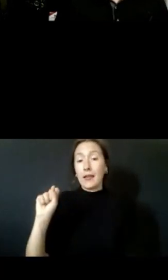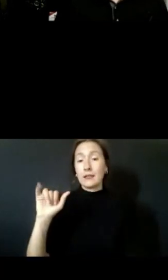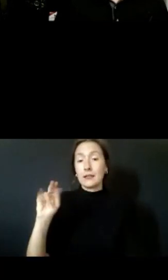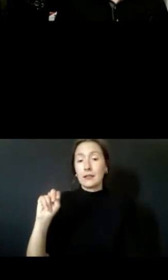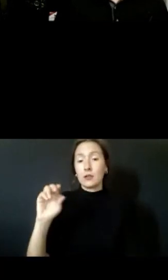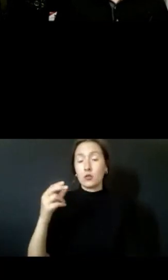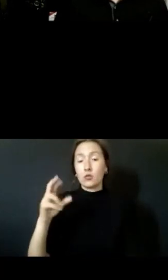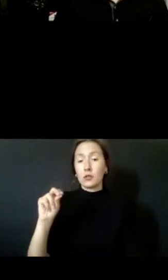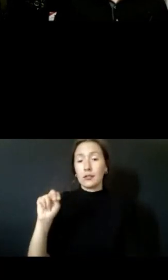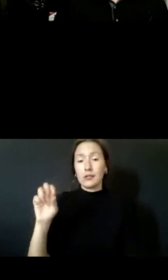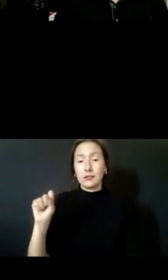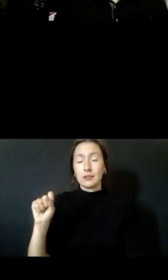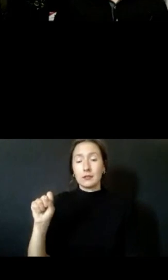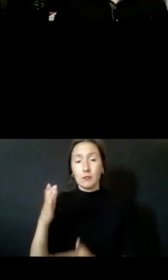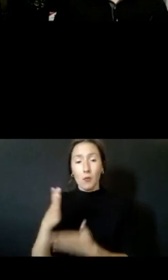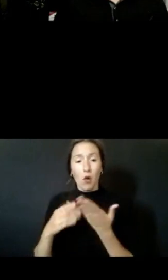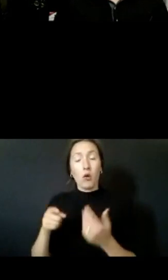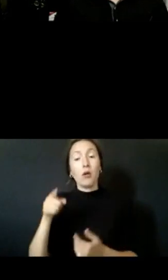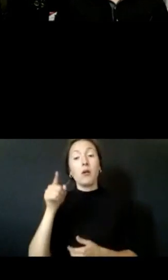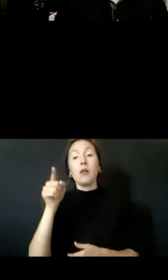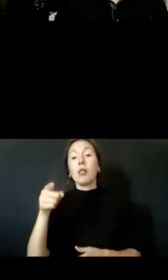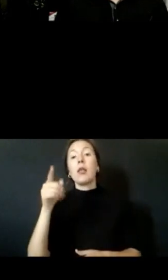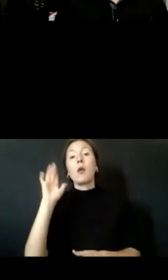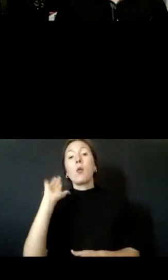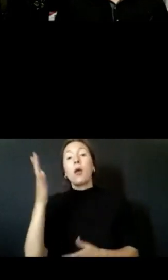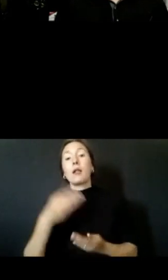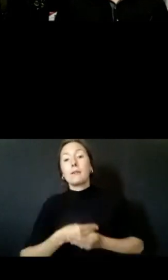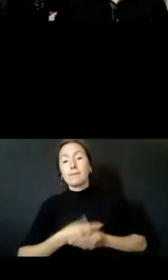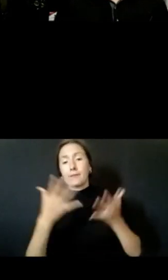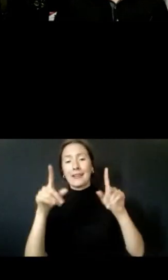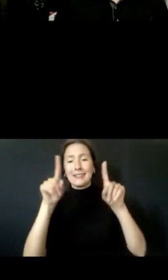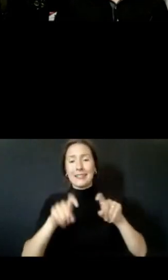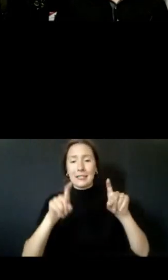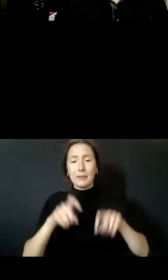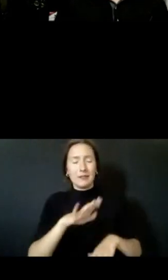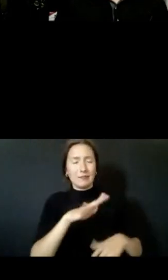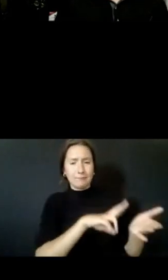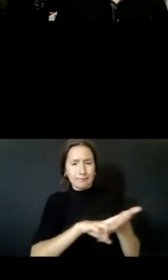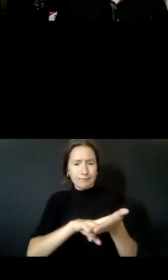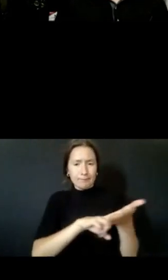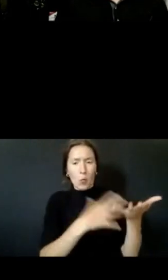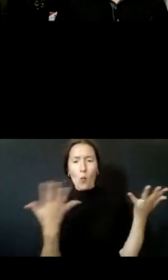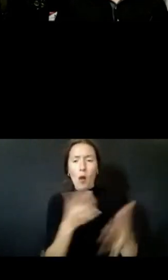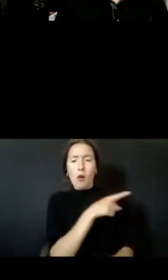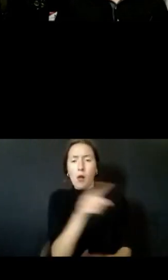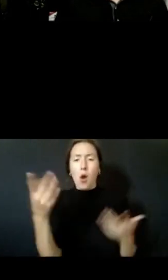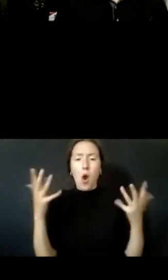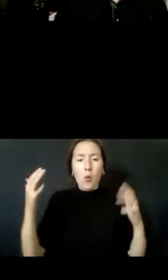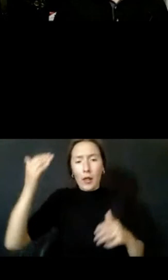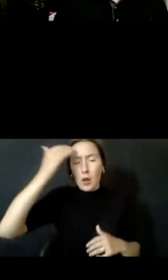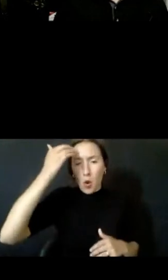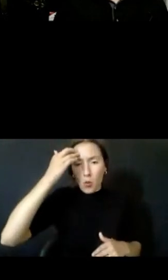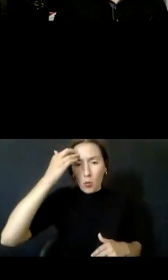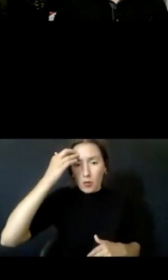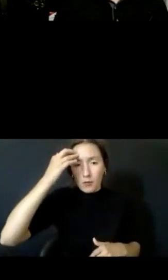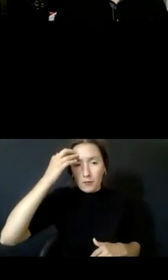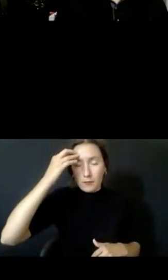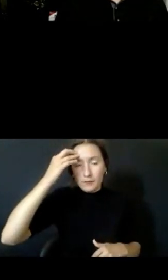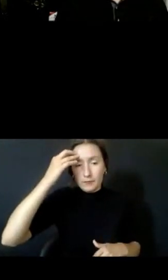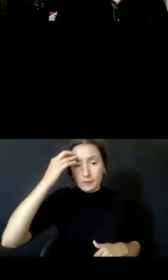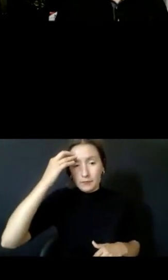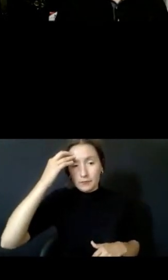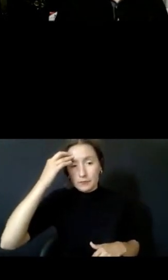learning for their CPR first aid classes. And one of the things that they do in the online asynchronous portion is right away they're giving out a